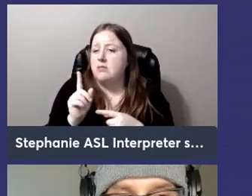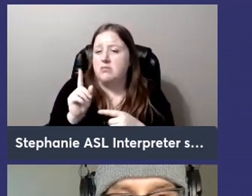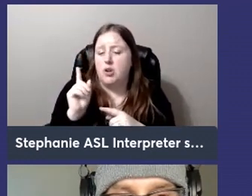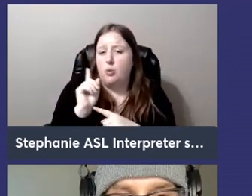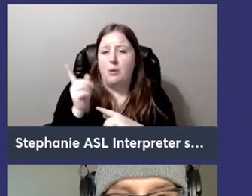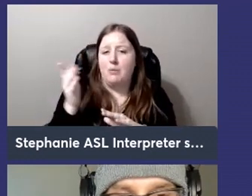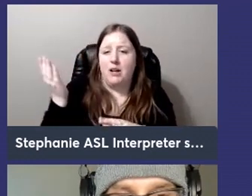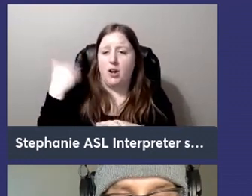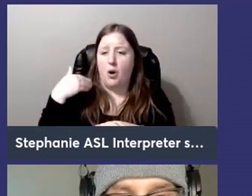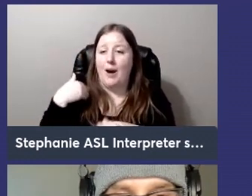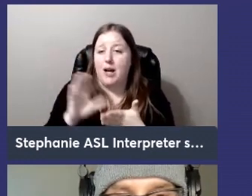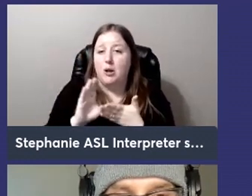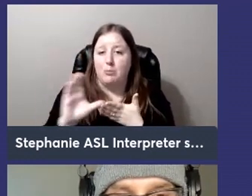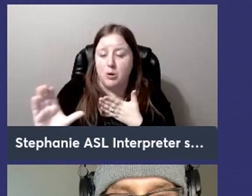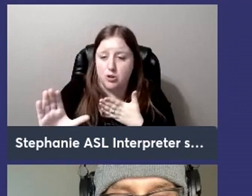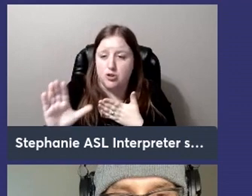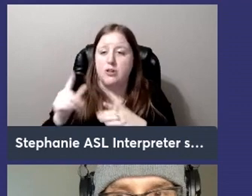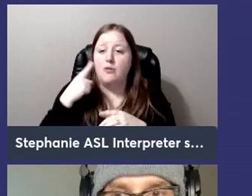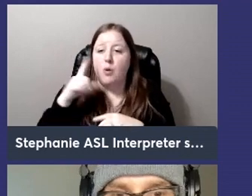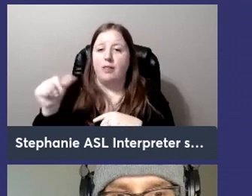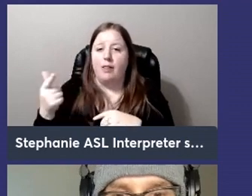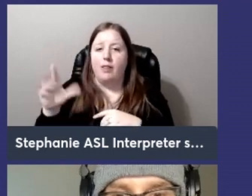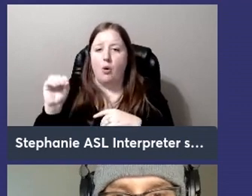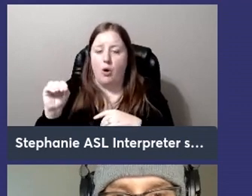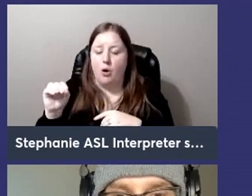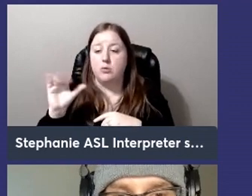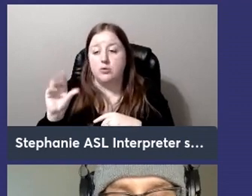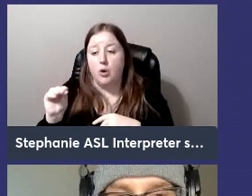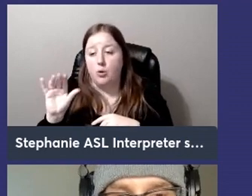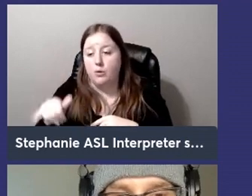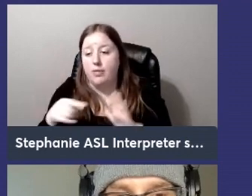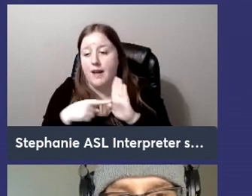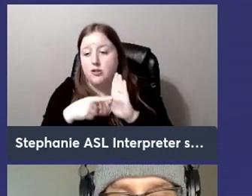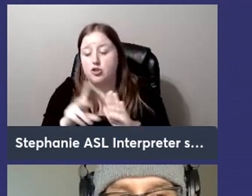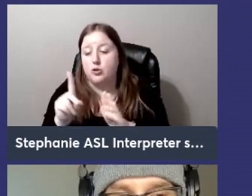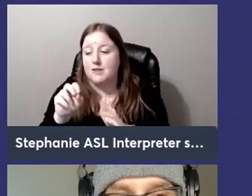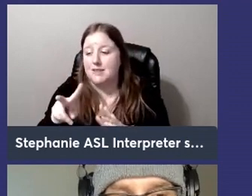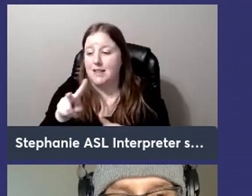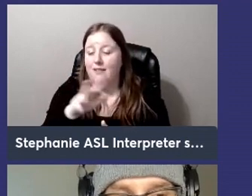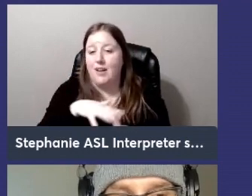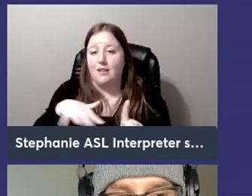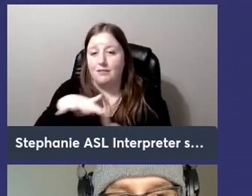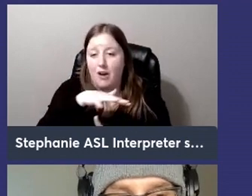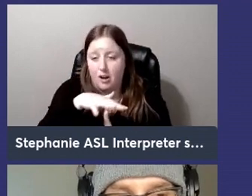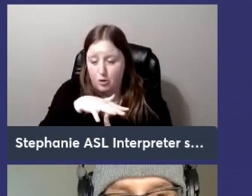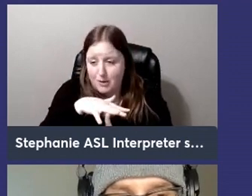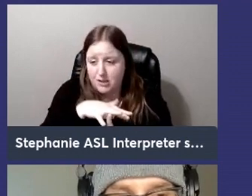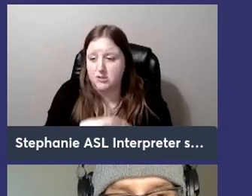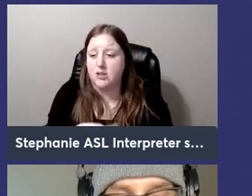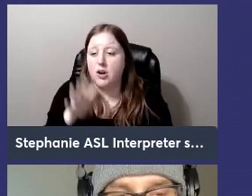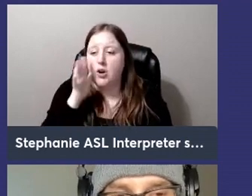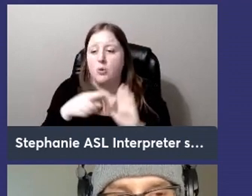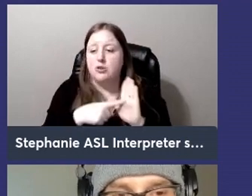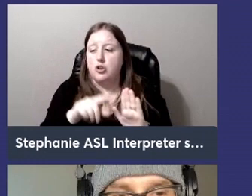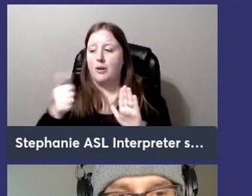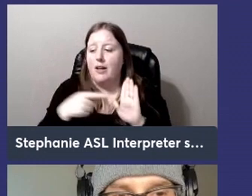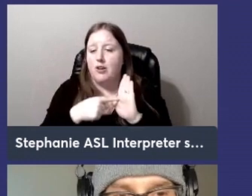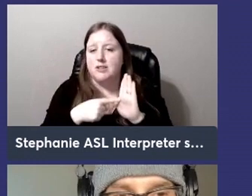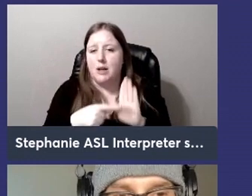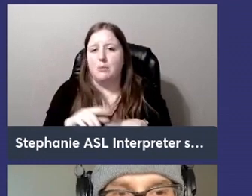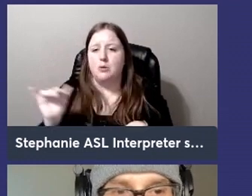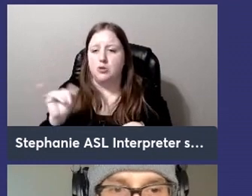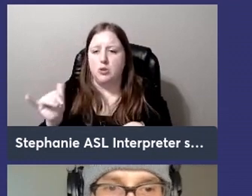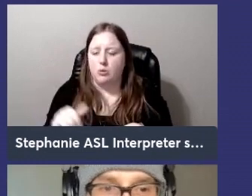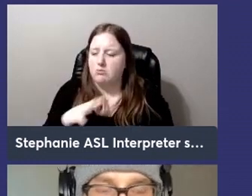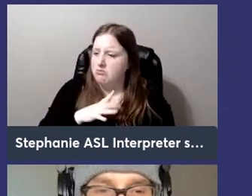push new landing page logo. So that's, again, in a nutshell, the dev environment and how kind of cool that is. We'll show another example. That is super cool.